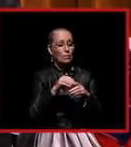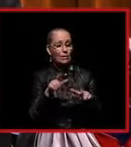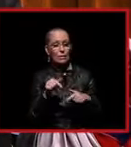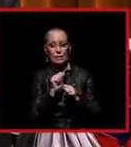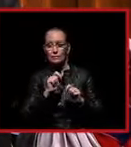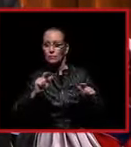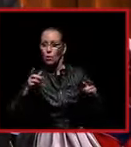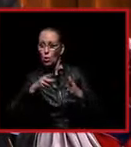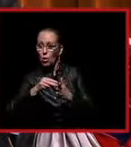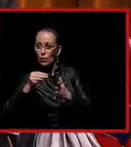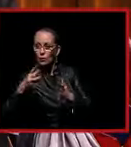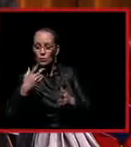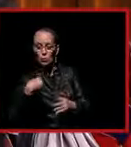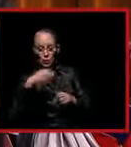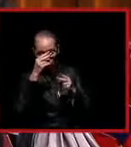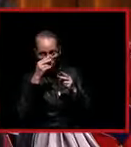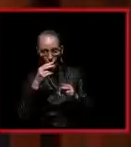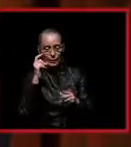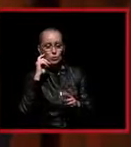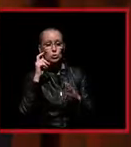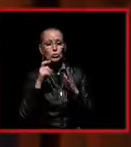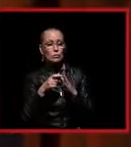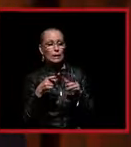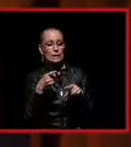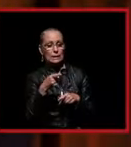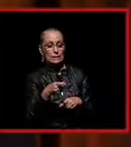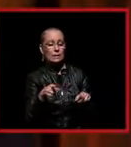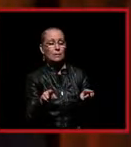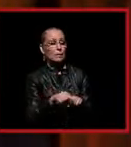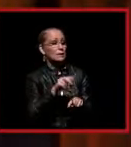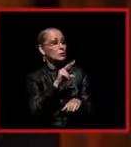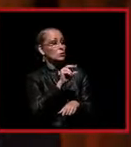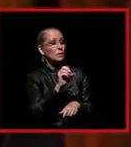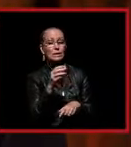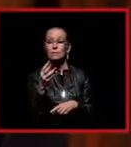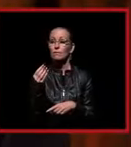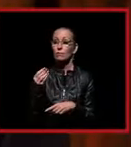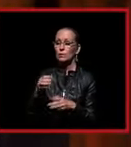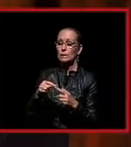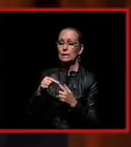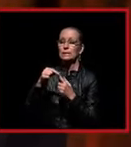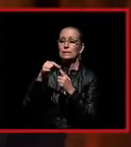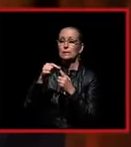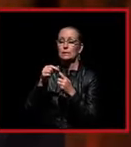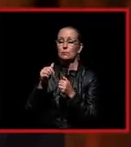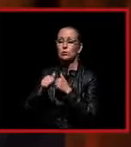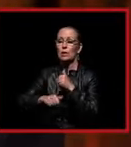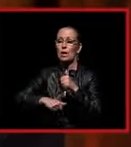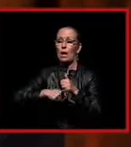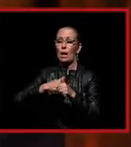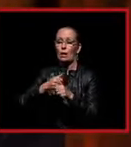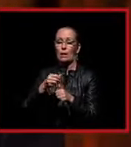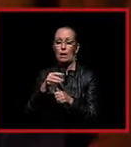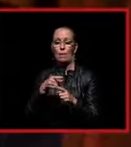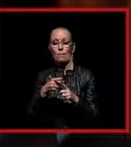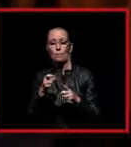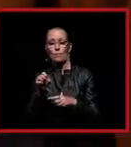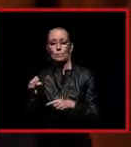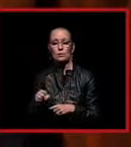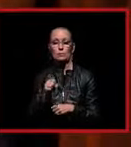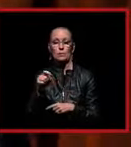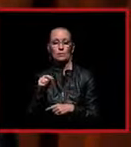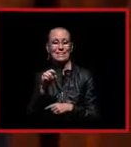honored to recognize him as a 2014 Distinguished Alumnus of Springfield Technical Community